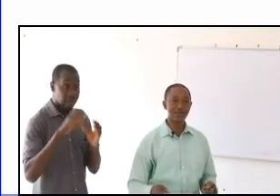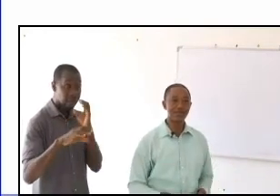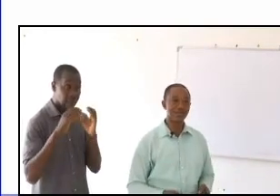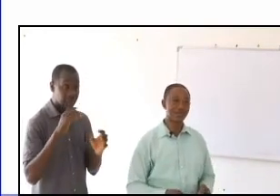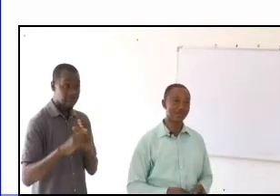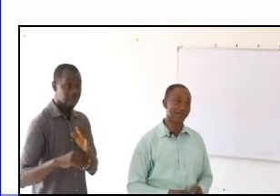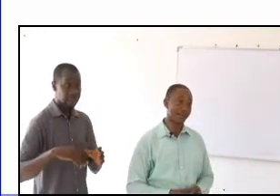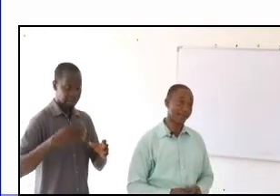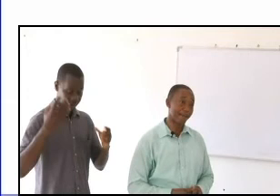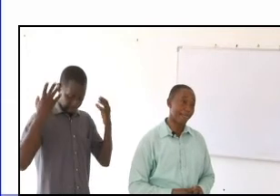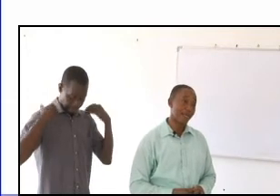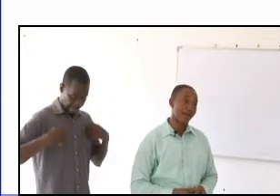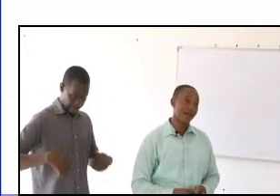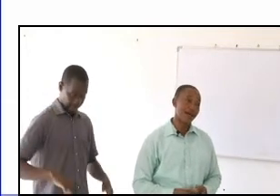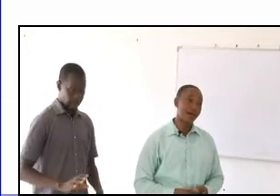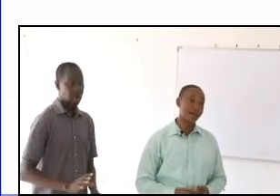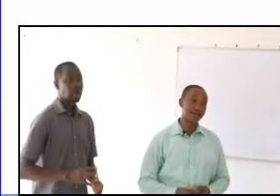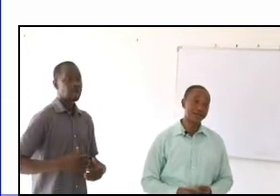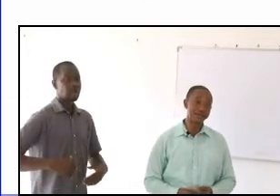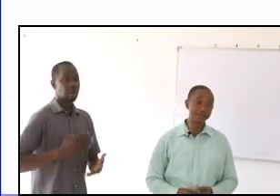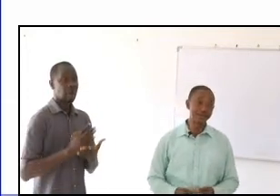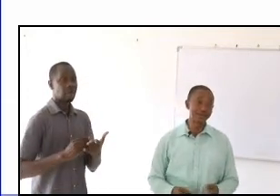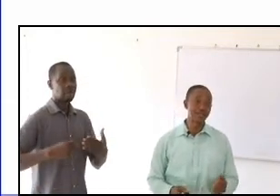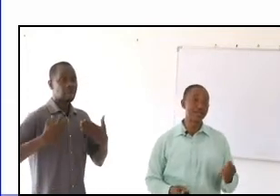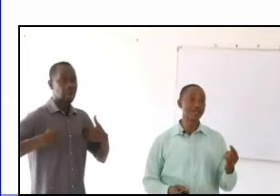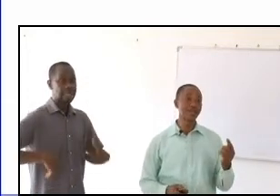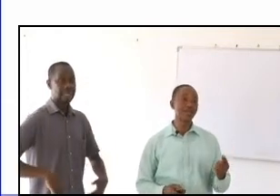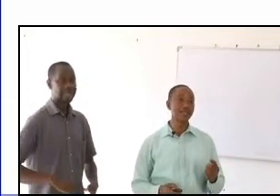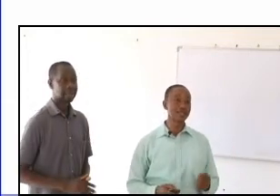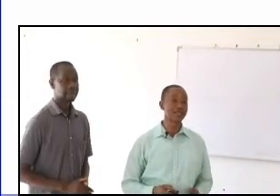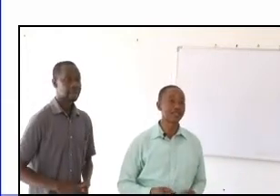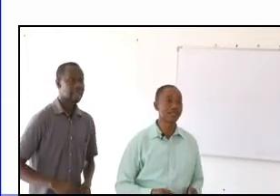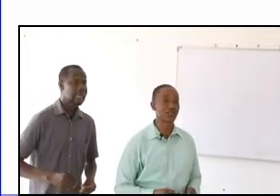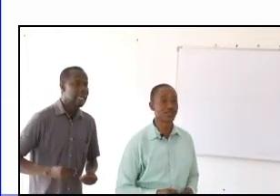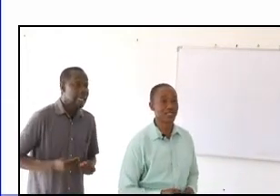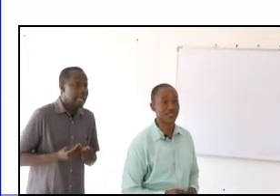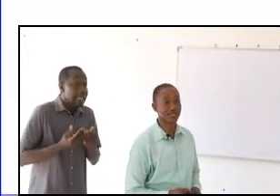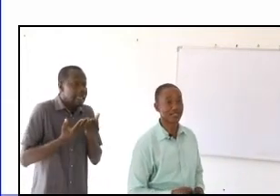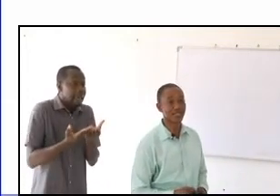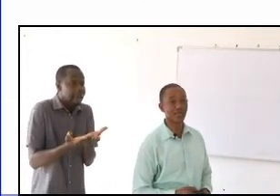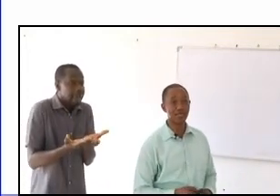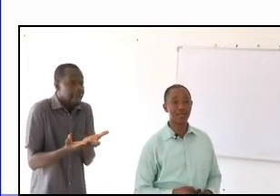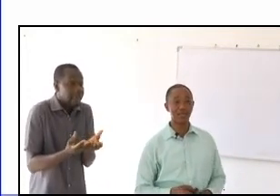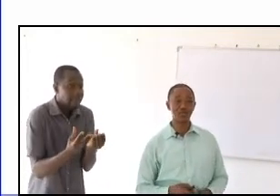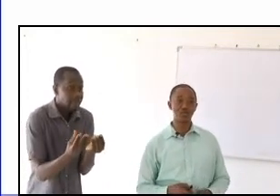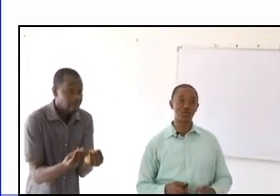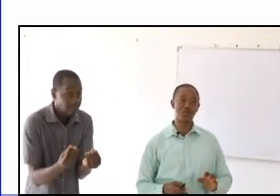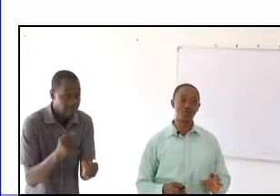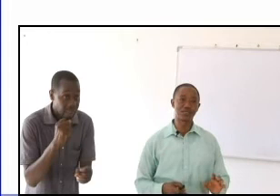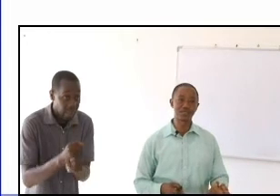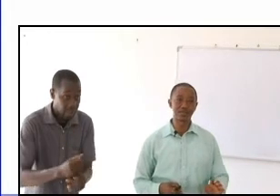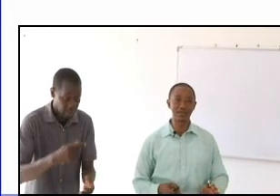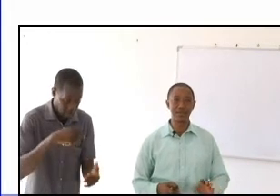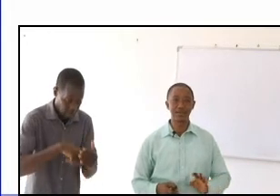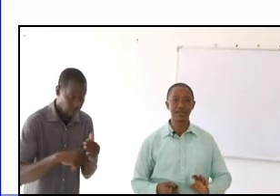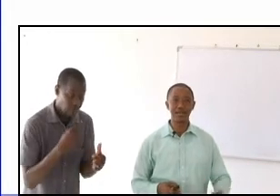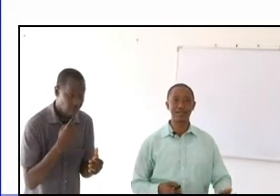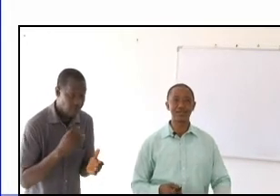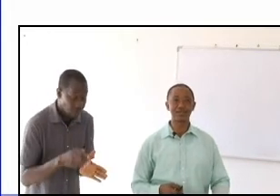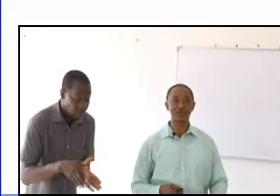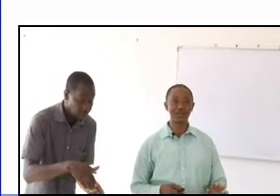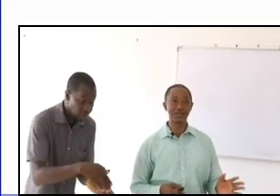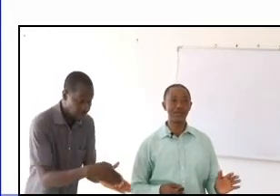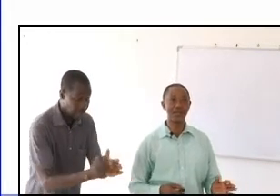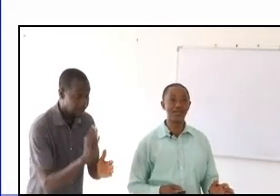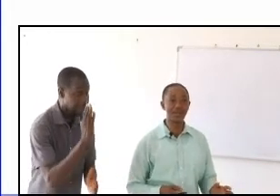with different parts of the body. And they release the substances they make into your bloodstream